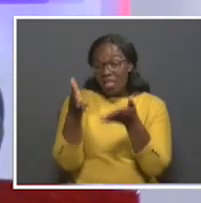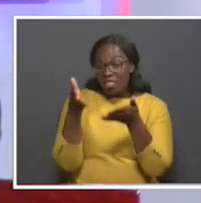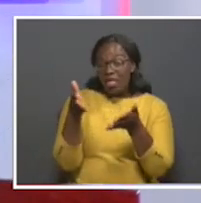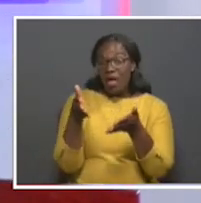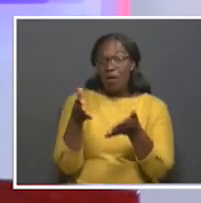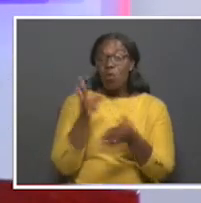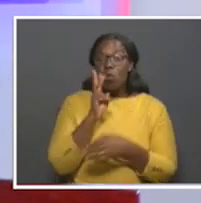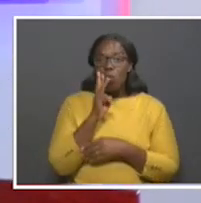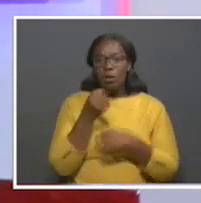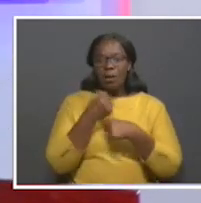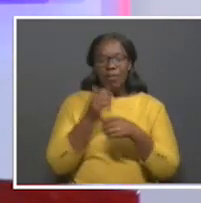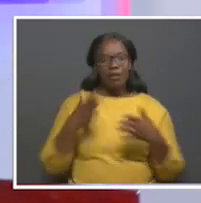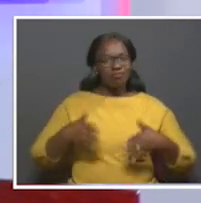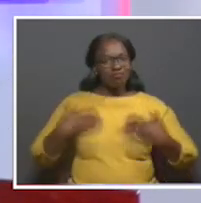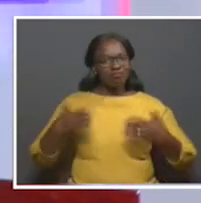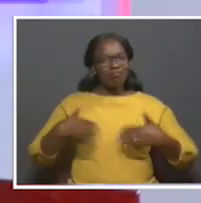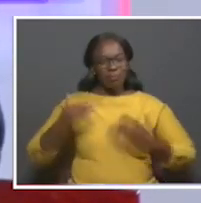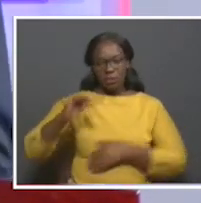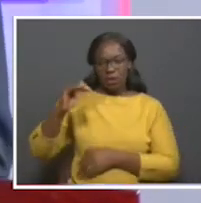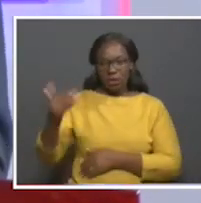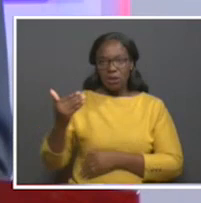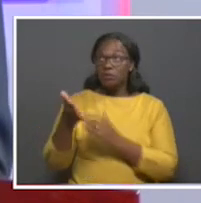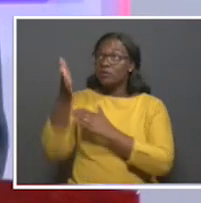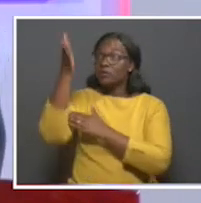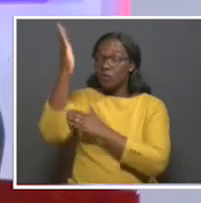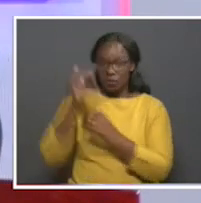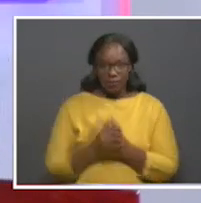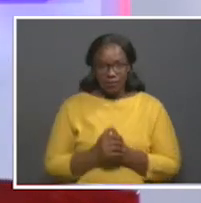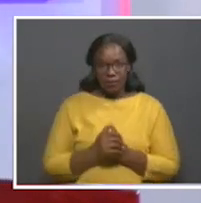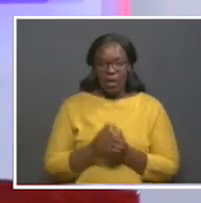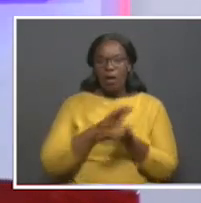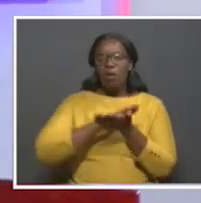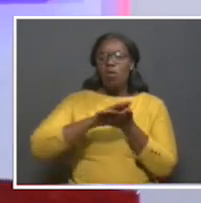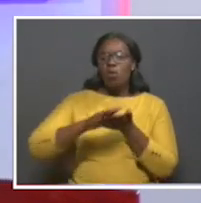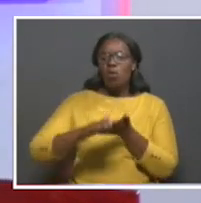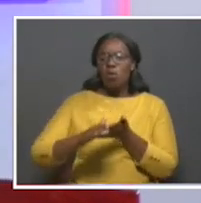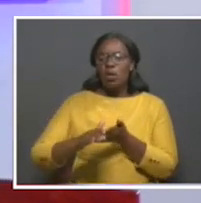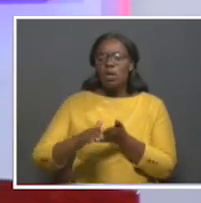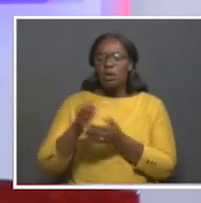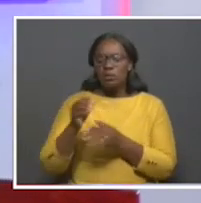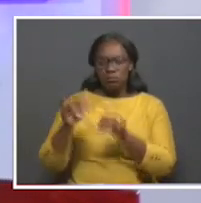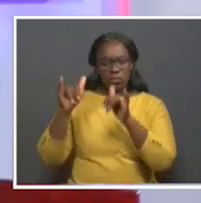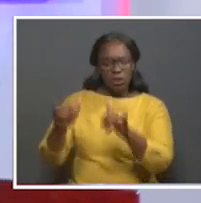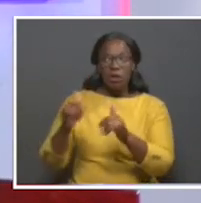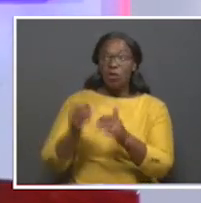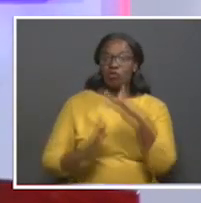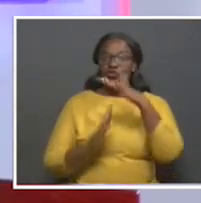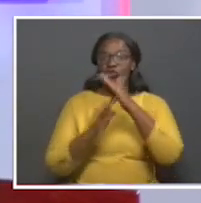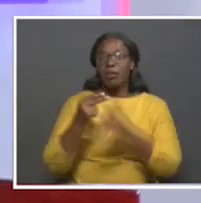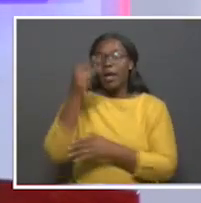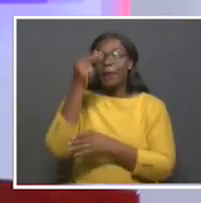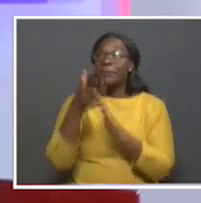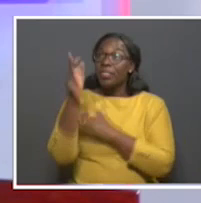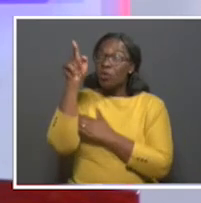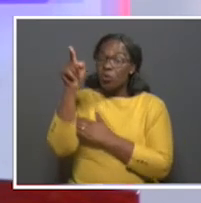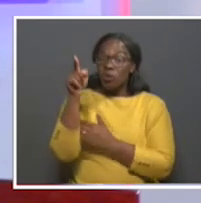streams make glad the city of God, the holy habitation of the Most High. God is